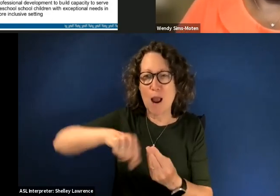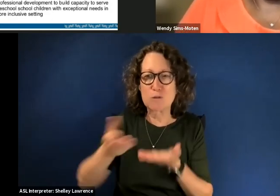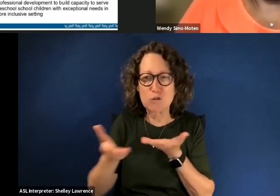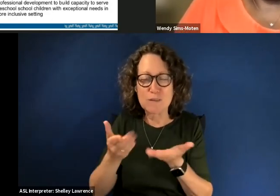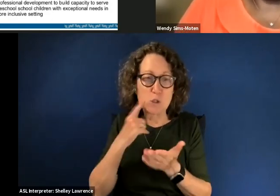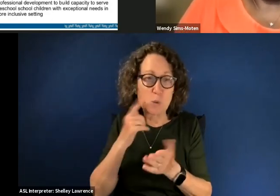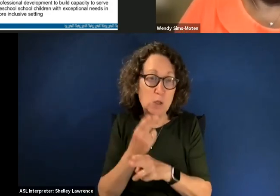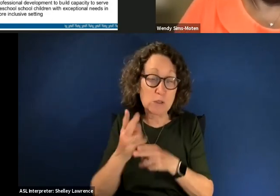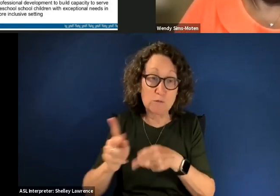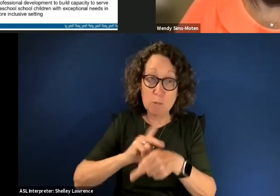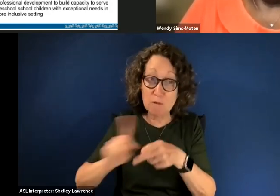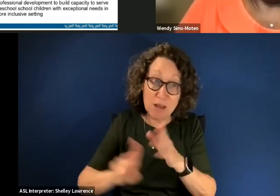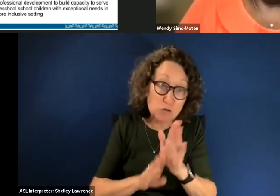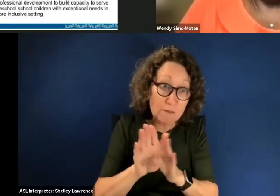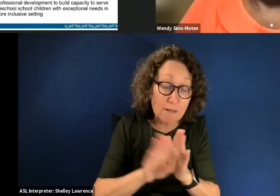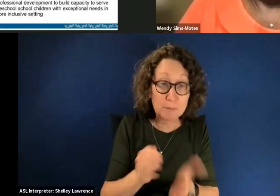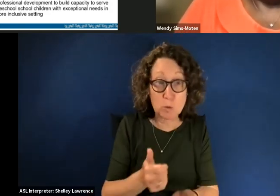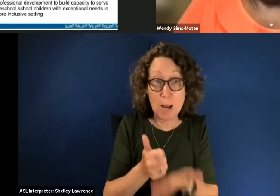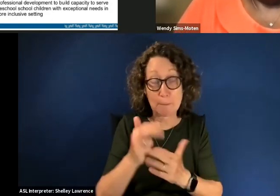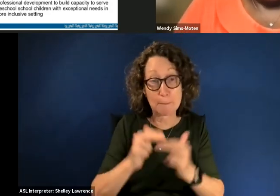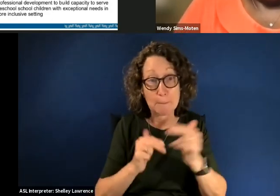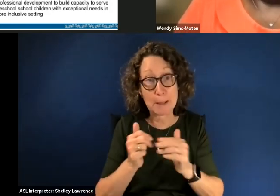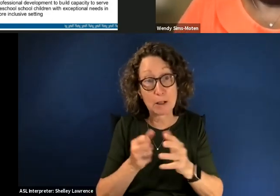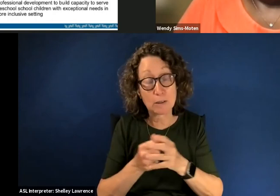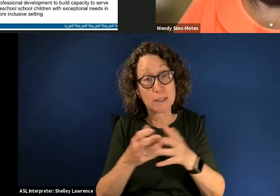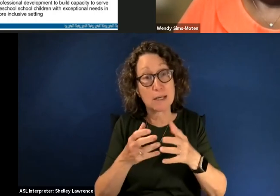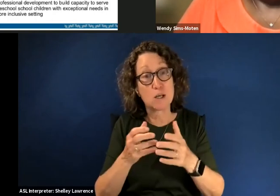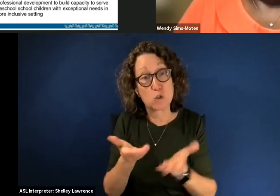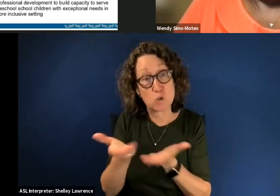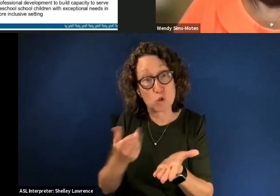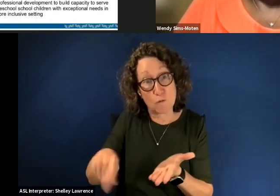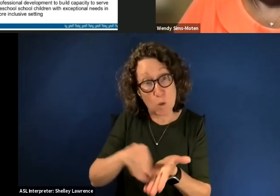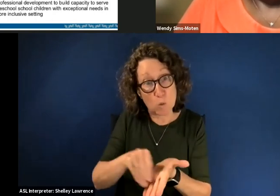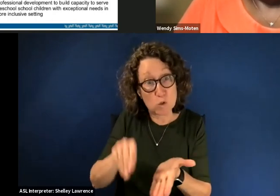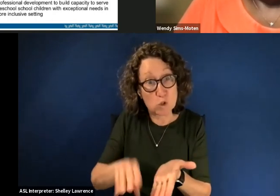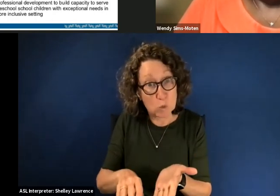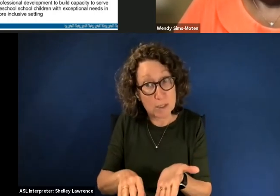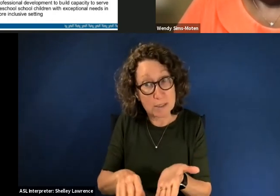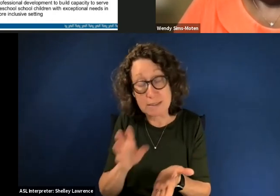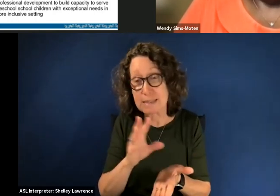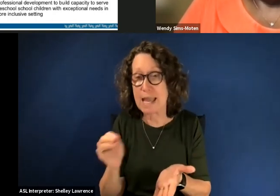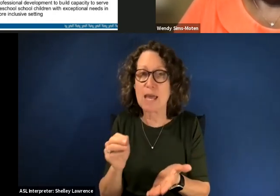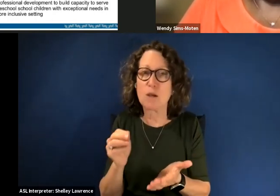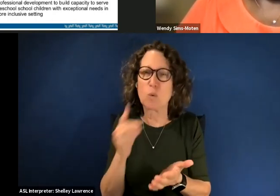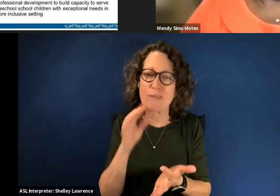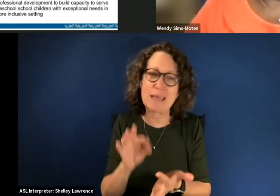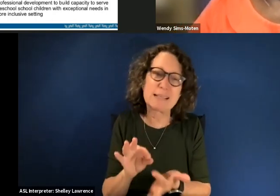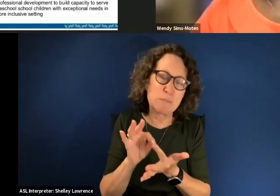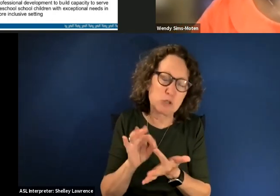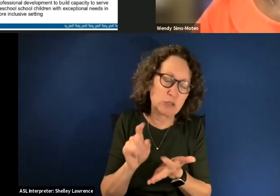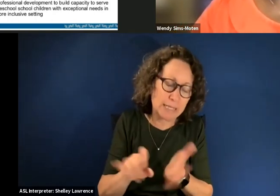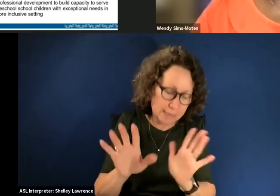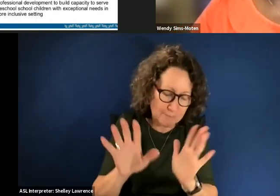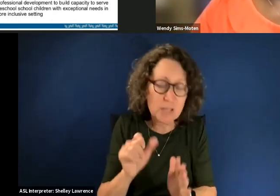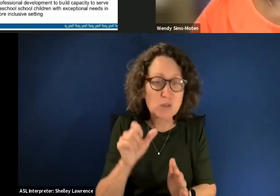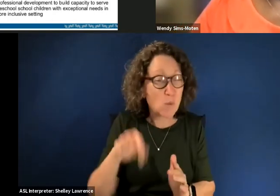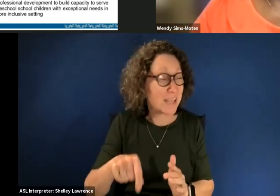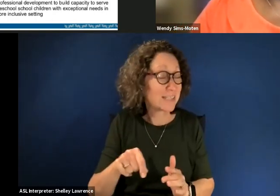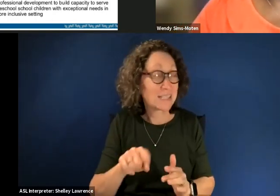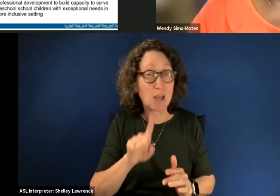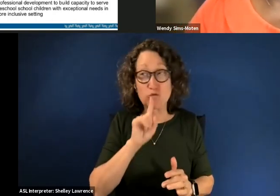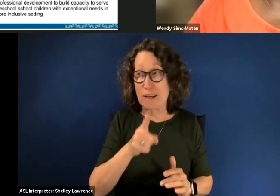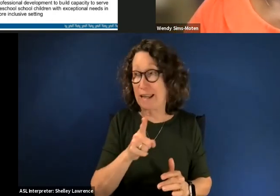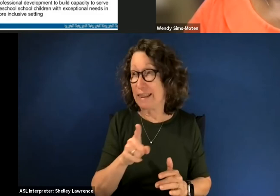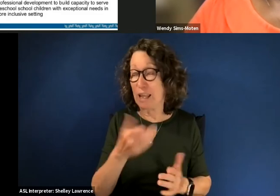for professional development to help build capacity to serve these students with exceptional needs. So this is a really,